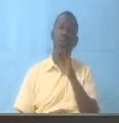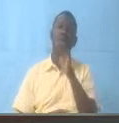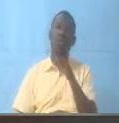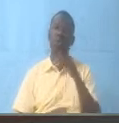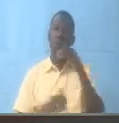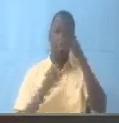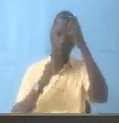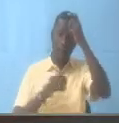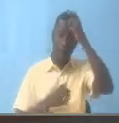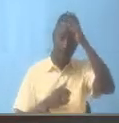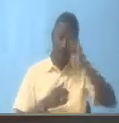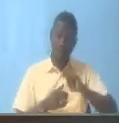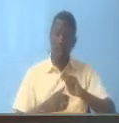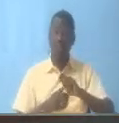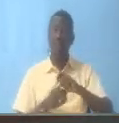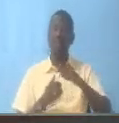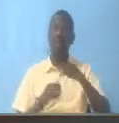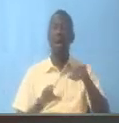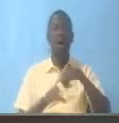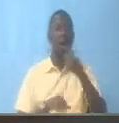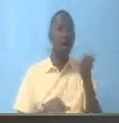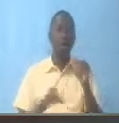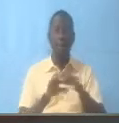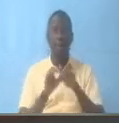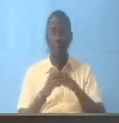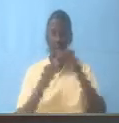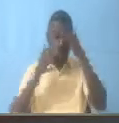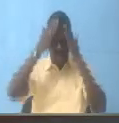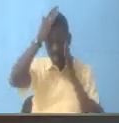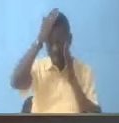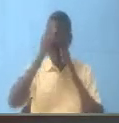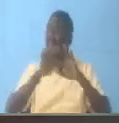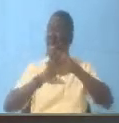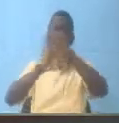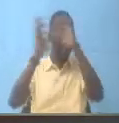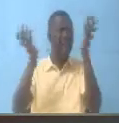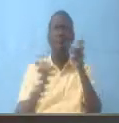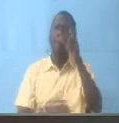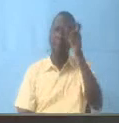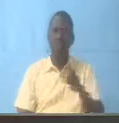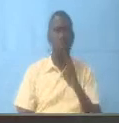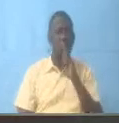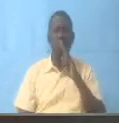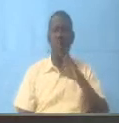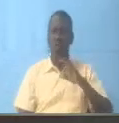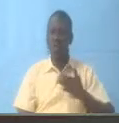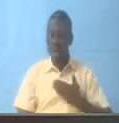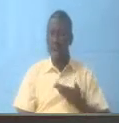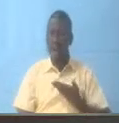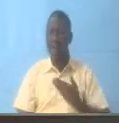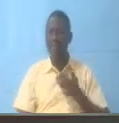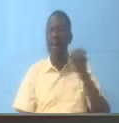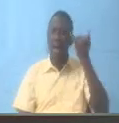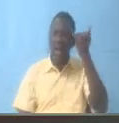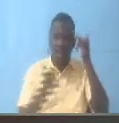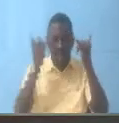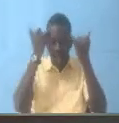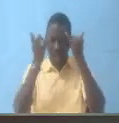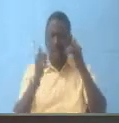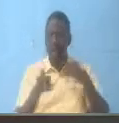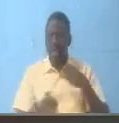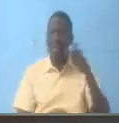forces, all sorts of people. Everyone we thought could throw light on the incident. bunte boobu nag dañ ko ubbi woon pour ñëpp